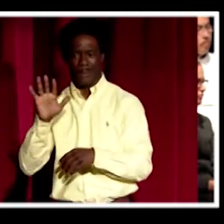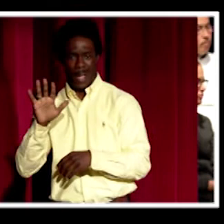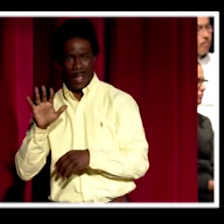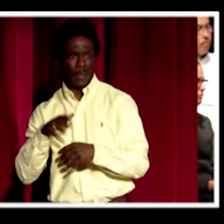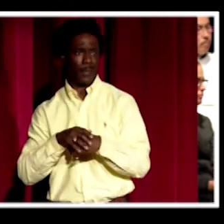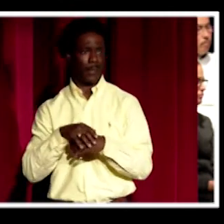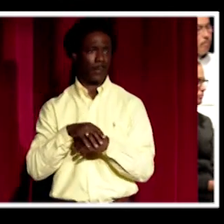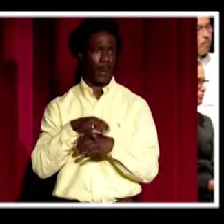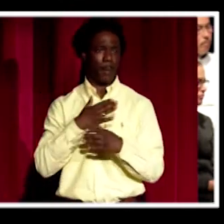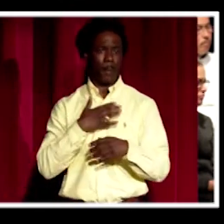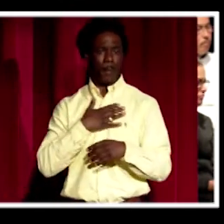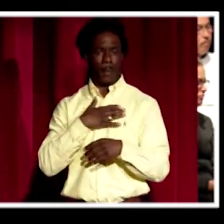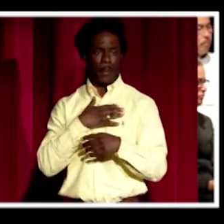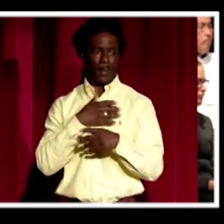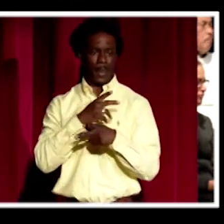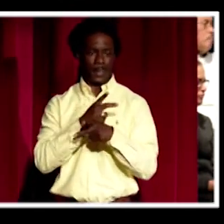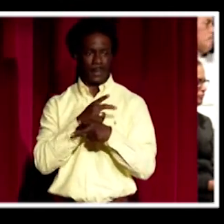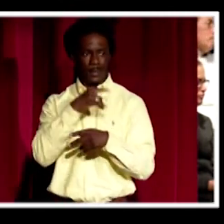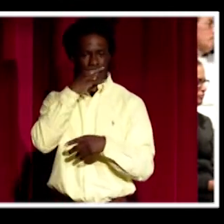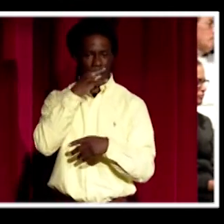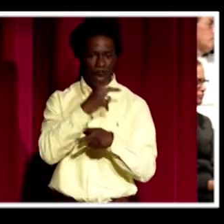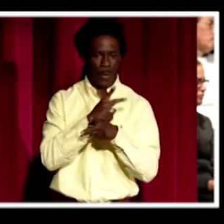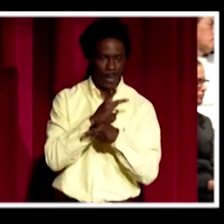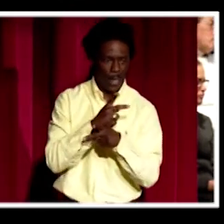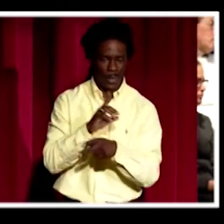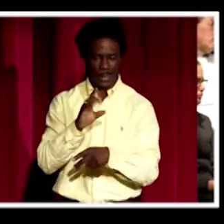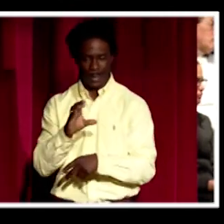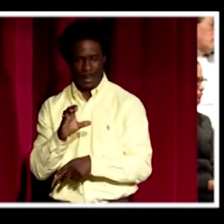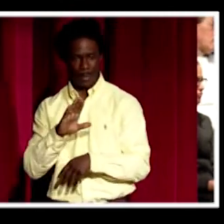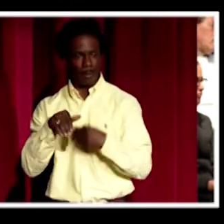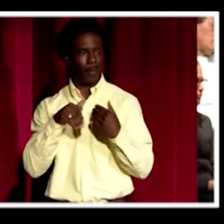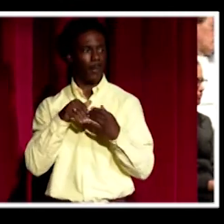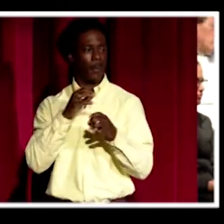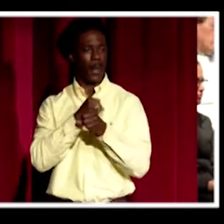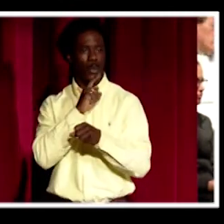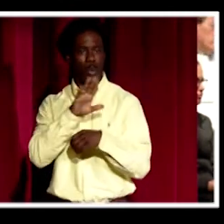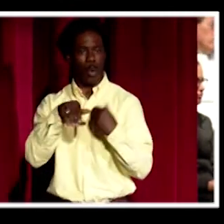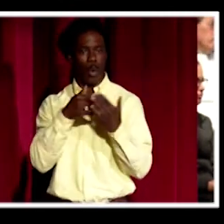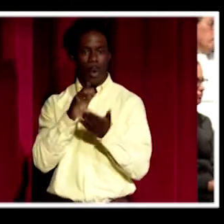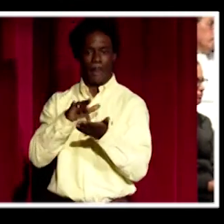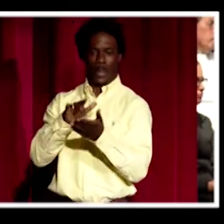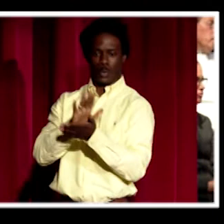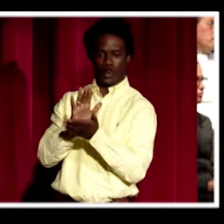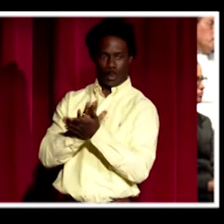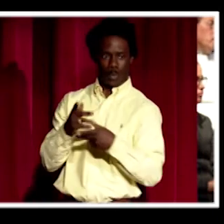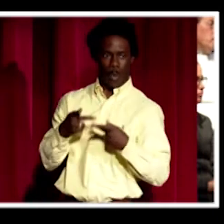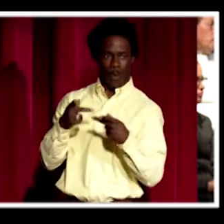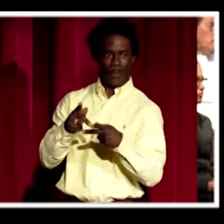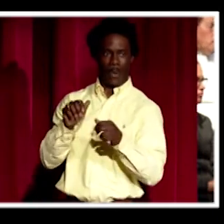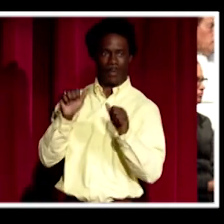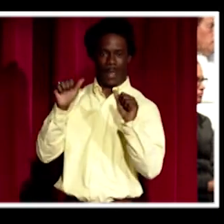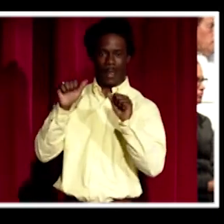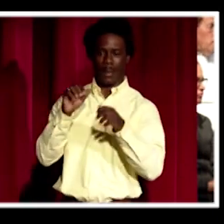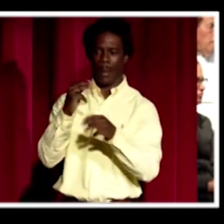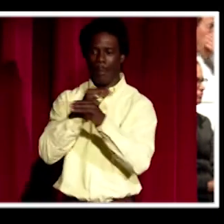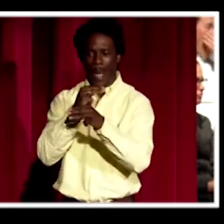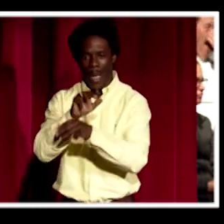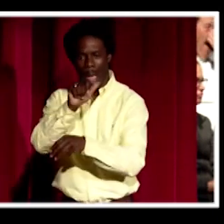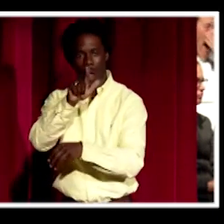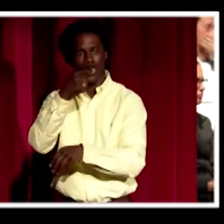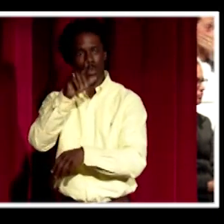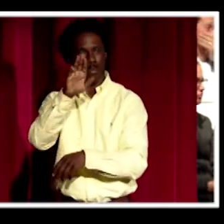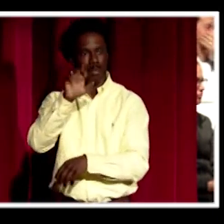Care DC, ensured that all of our neighborhood middle schools offer algebra and robust programming, added a